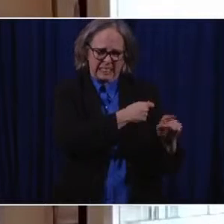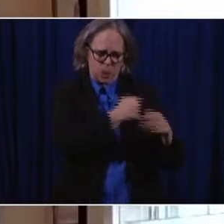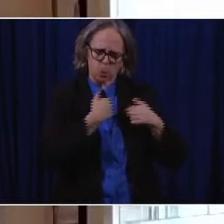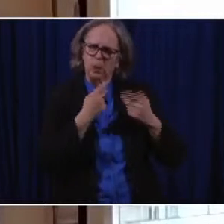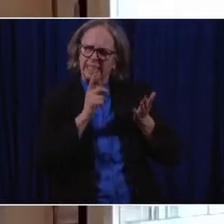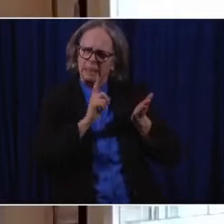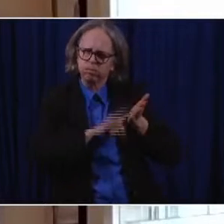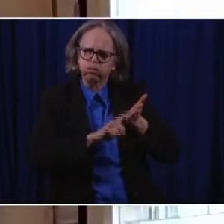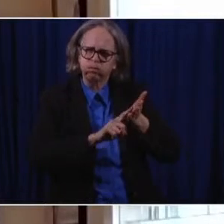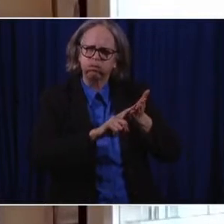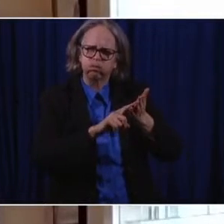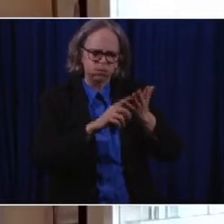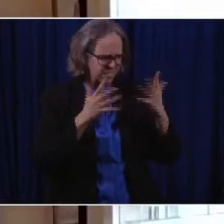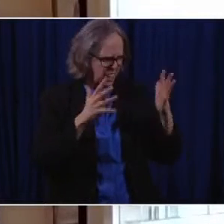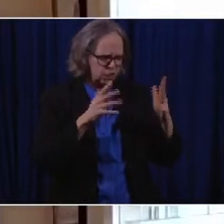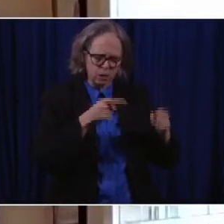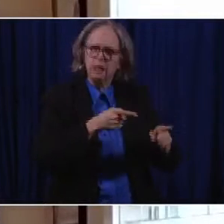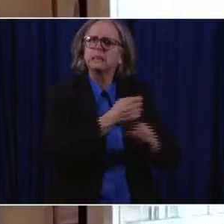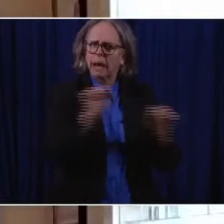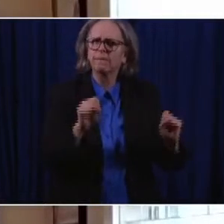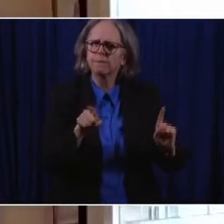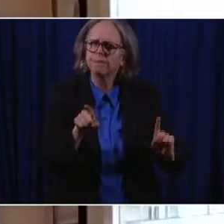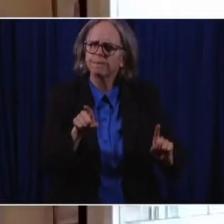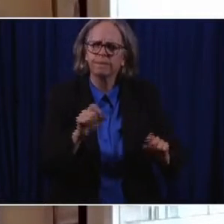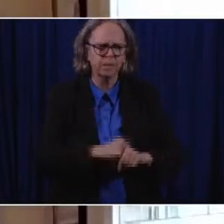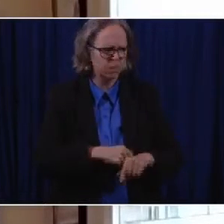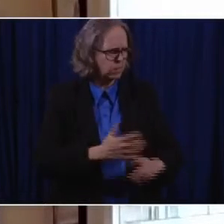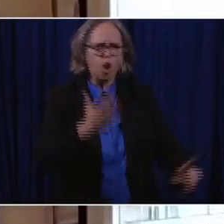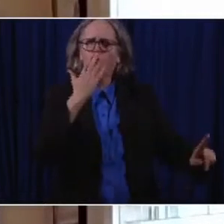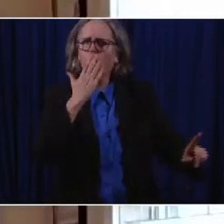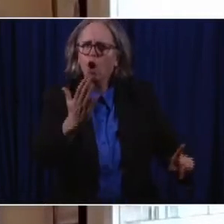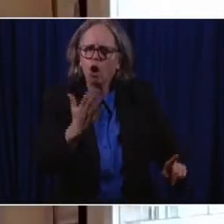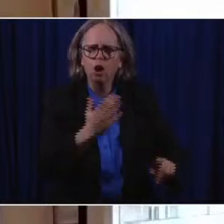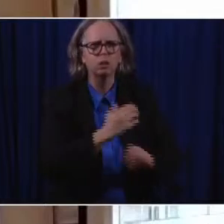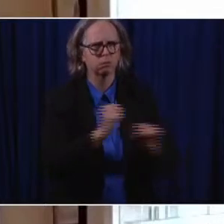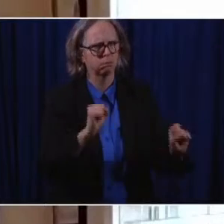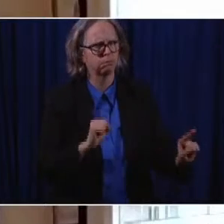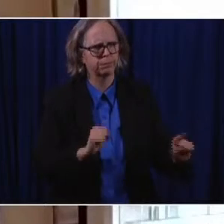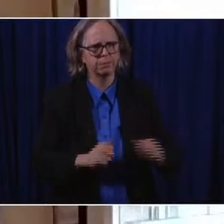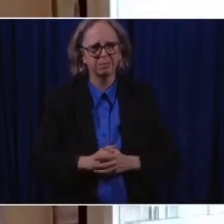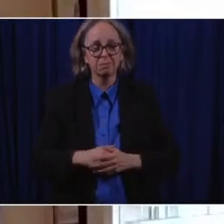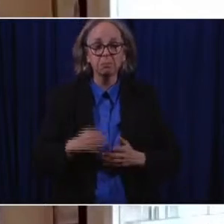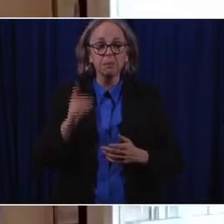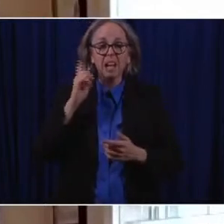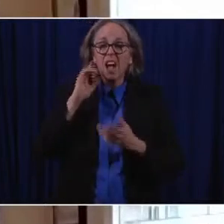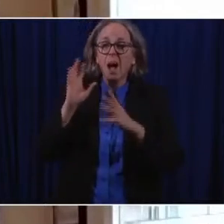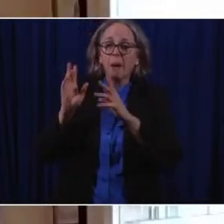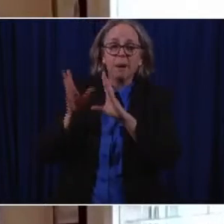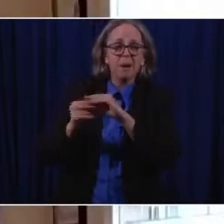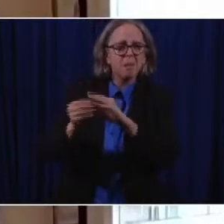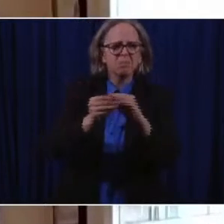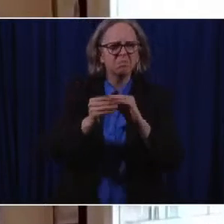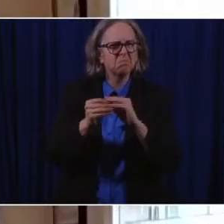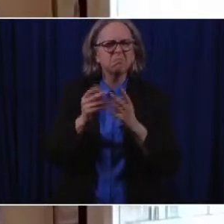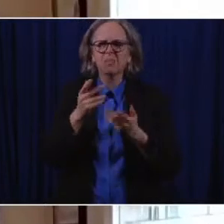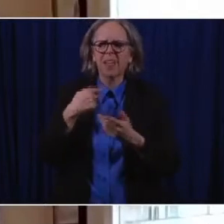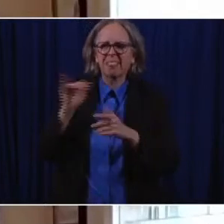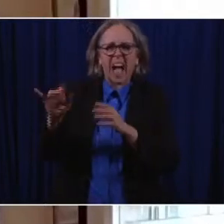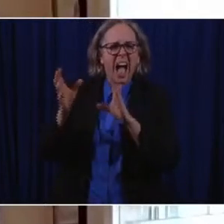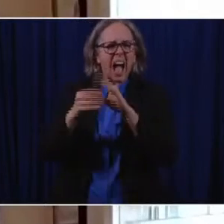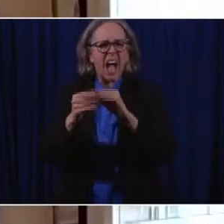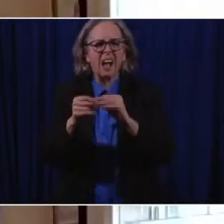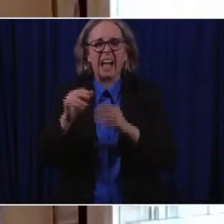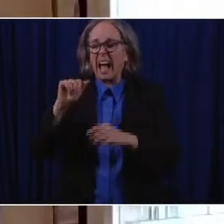not surprised by reports of anaphylaxis because they were shared with us even before the vaccine